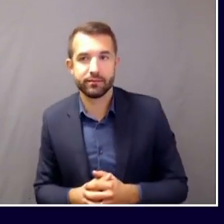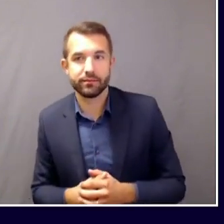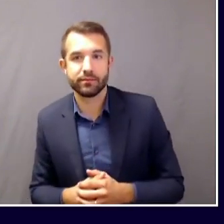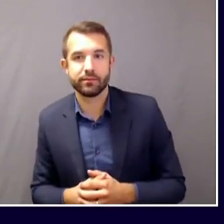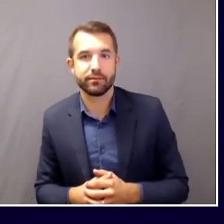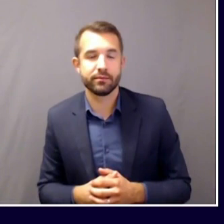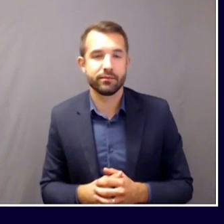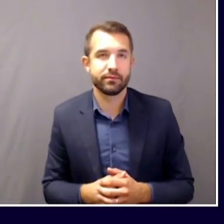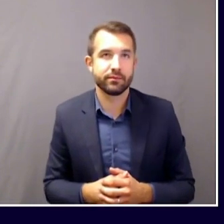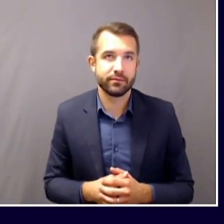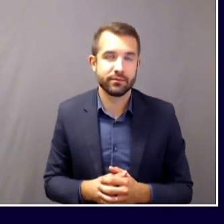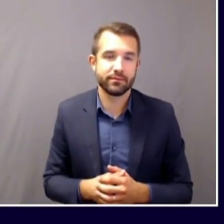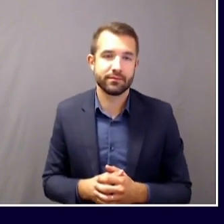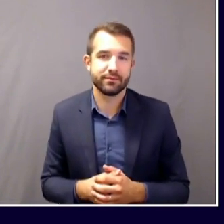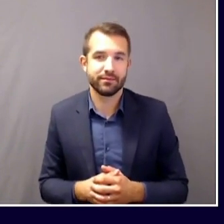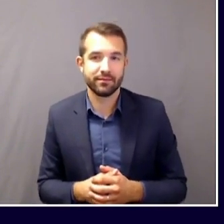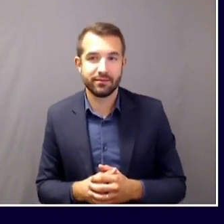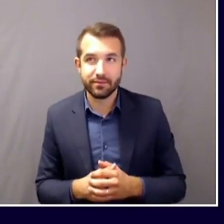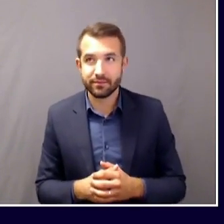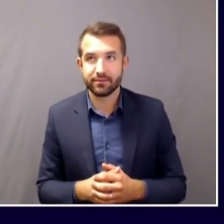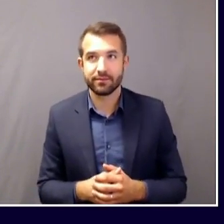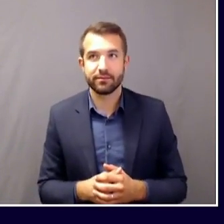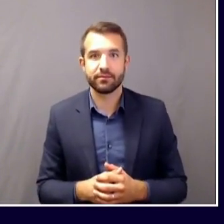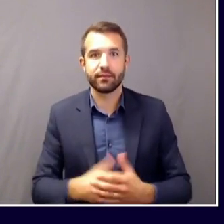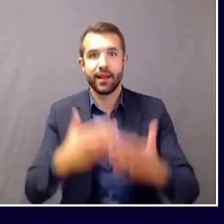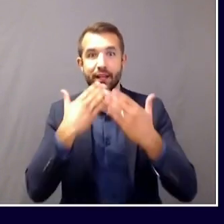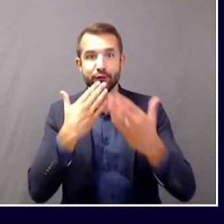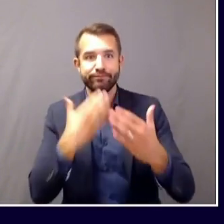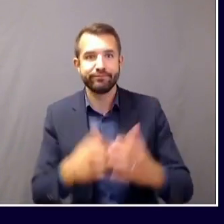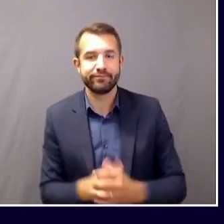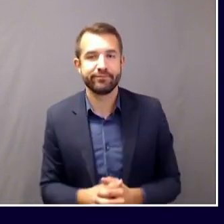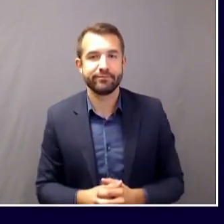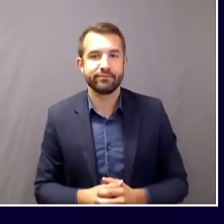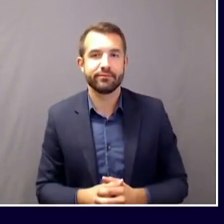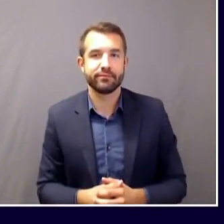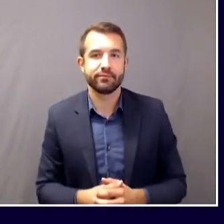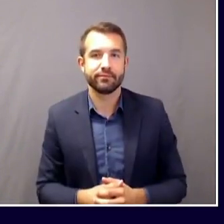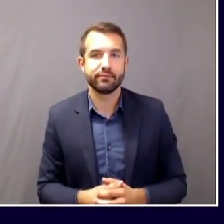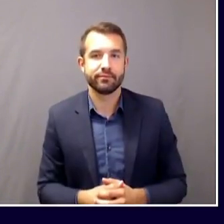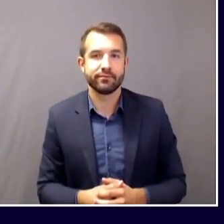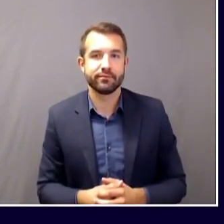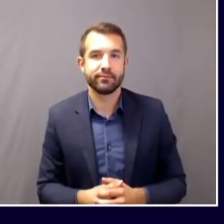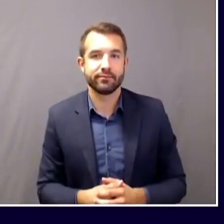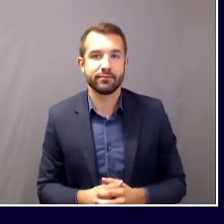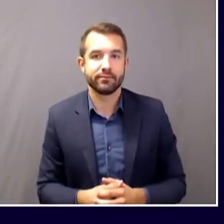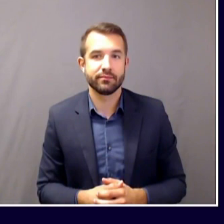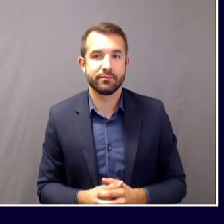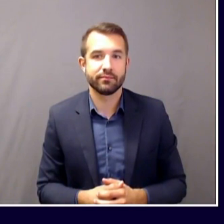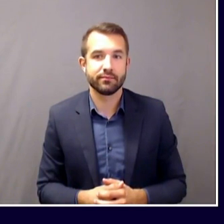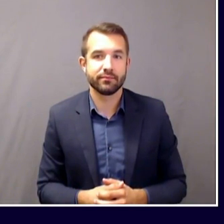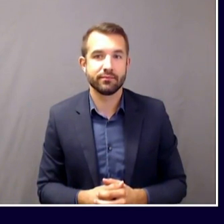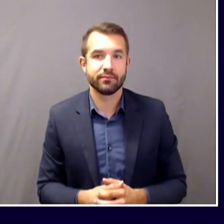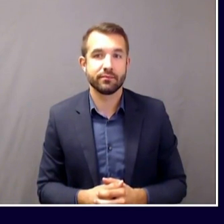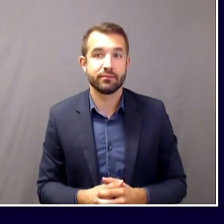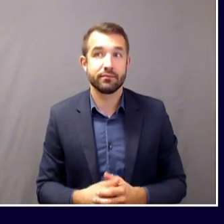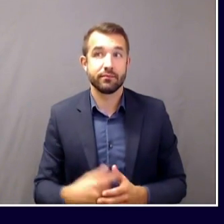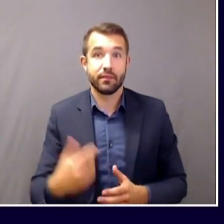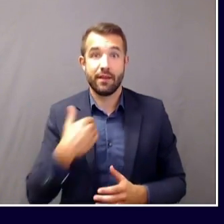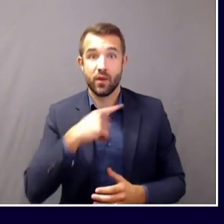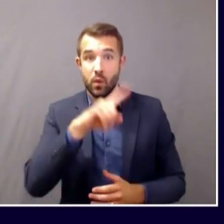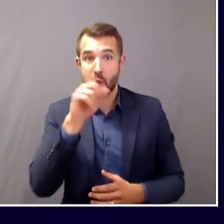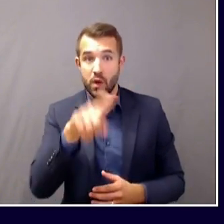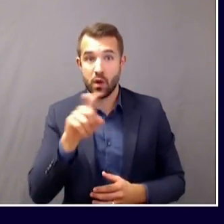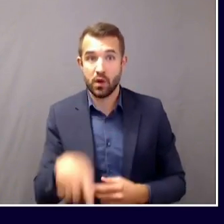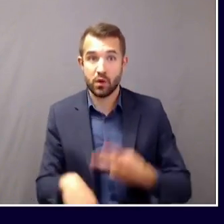Thank you very much, Dr. Shah. Thank you for taking the question. A couple of my questions were answered already because I'm here at the end of the line,